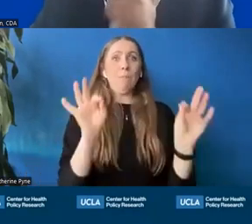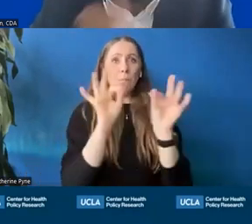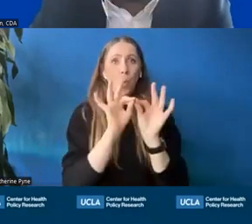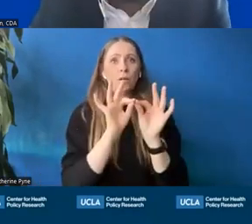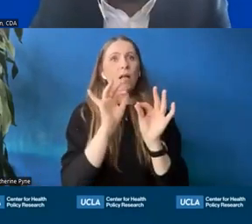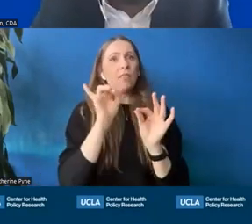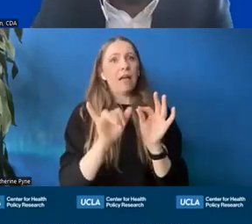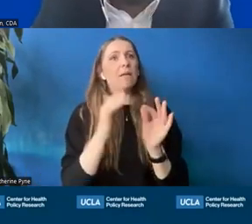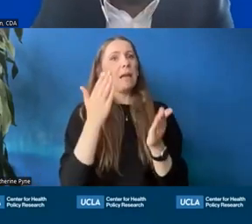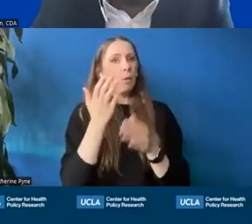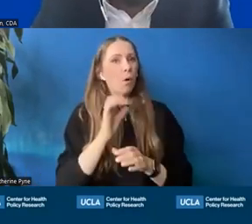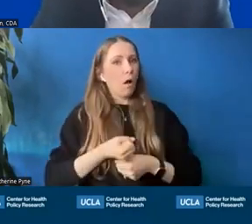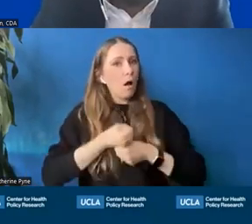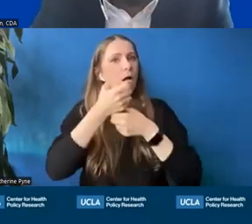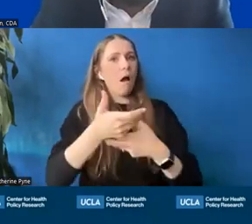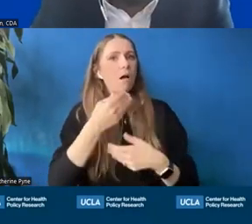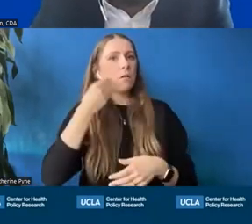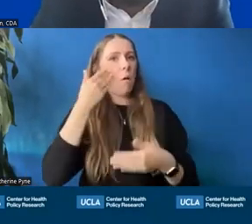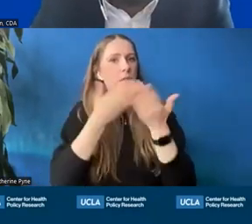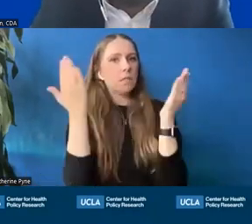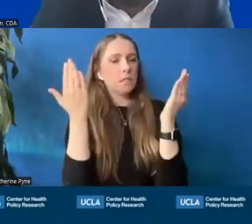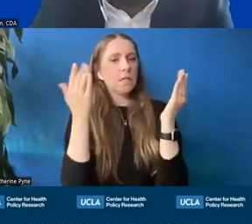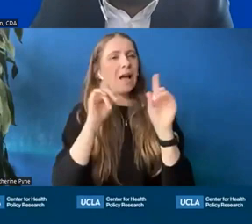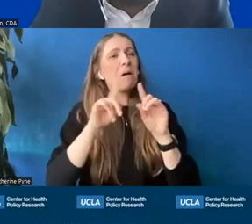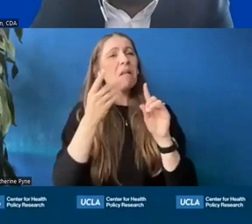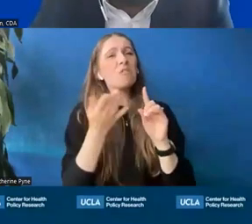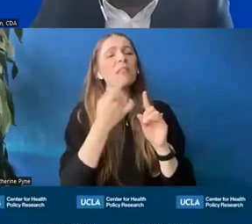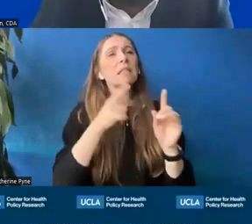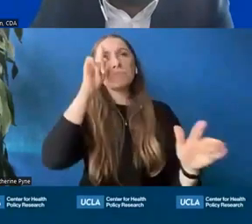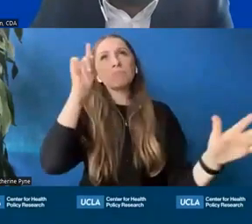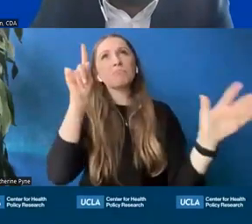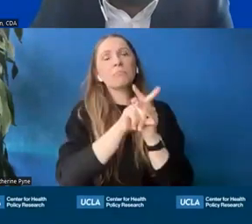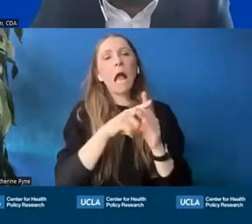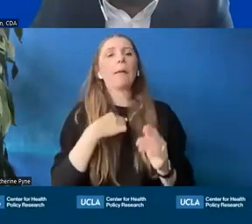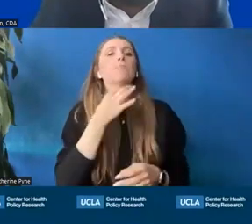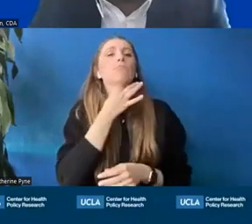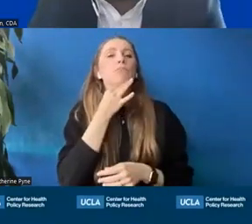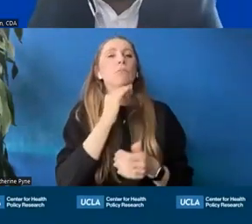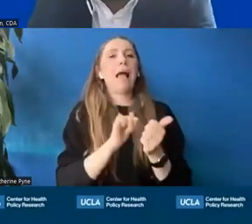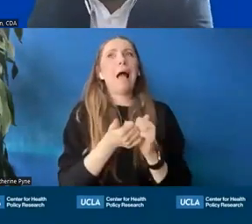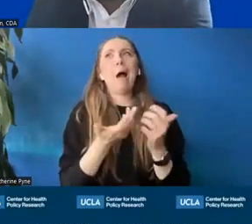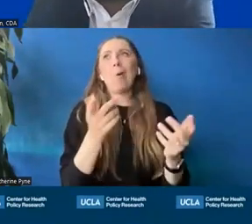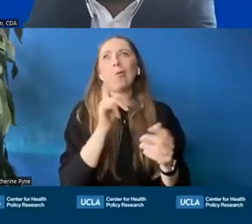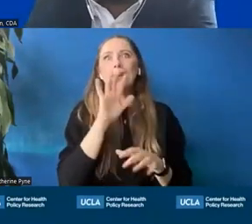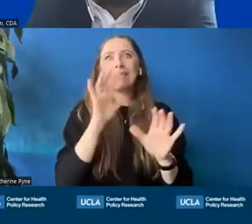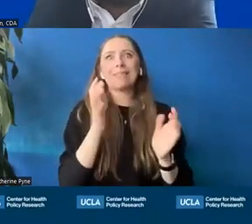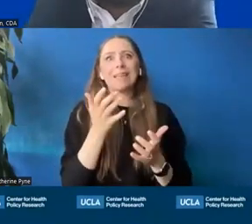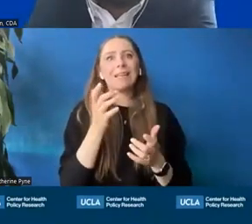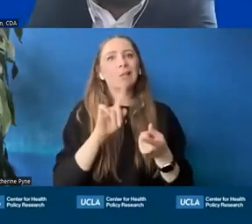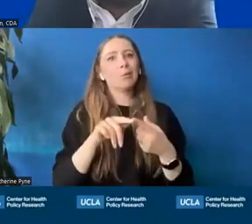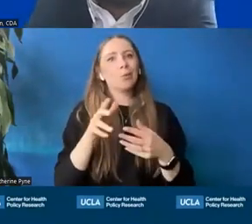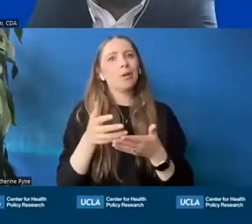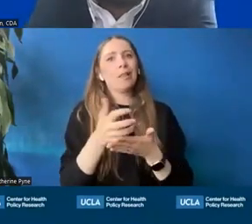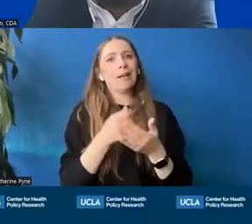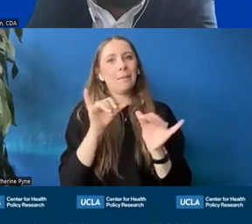drive homelessness. A couple other thoughts come to mind. I'm just wondering how practical it would be to get measurements on this,